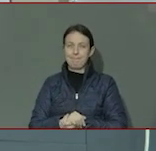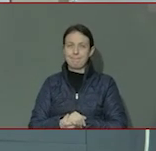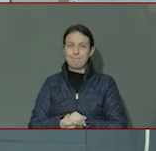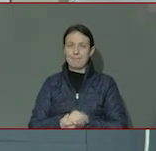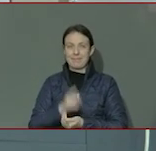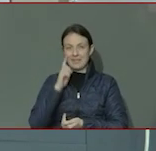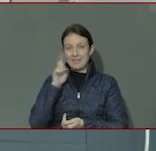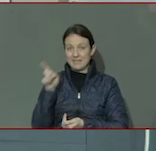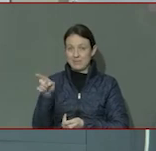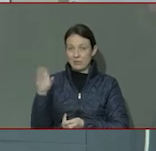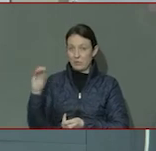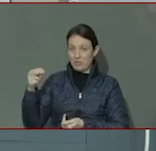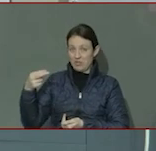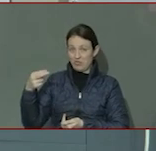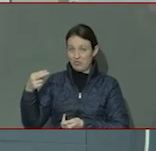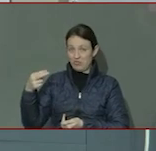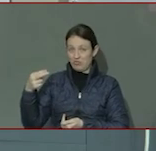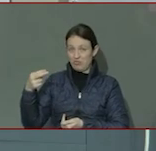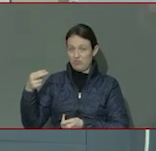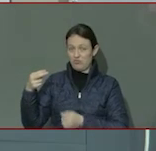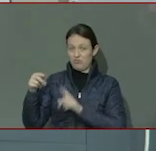have hydroxide ions.